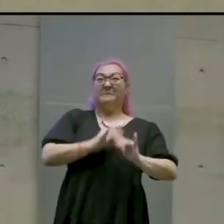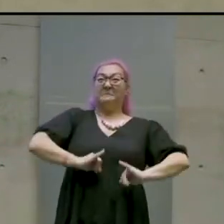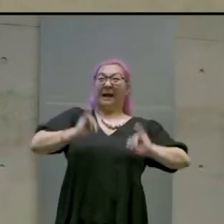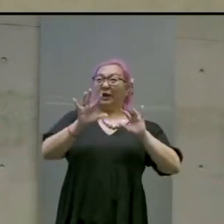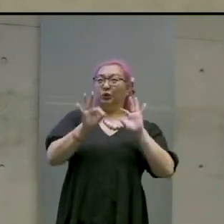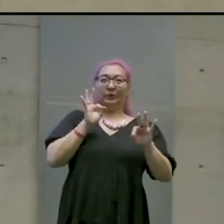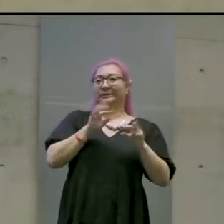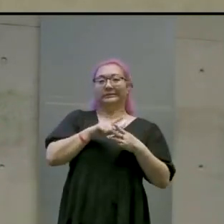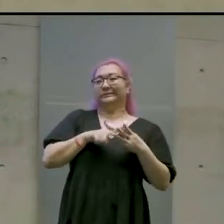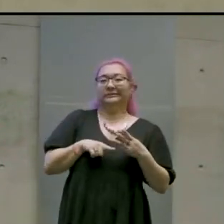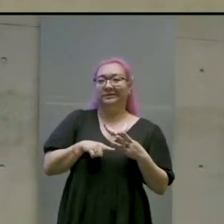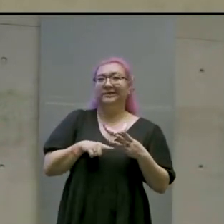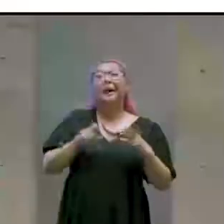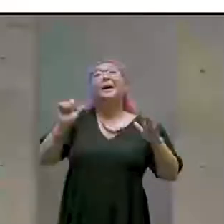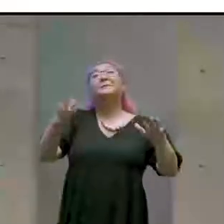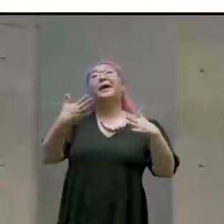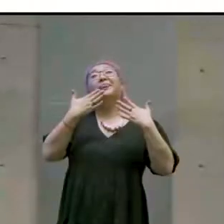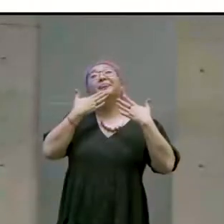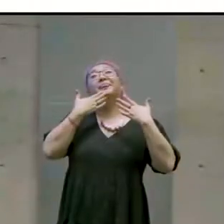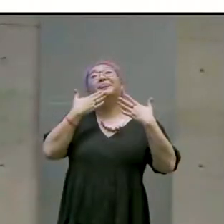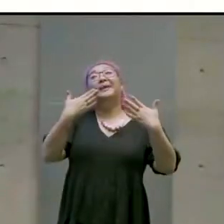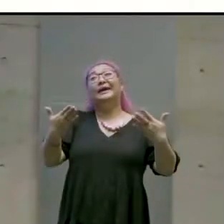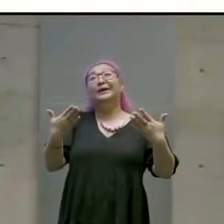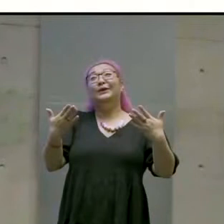Thank you so much.